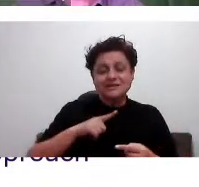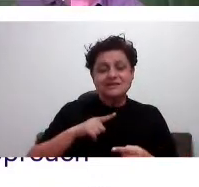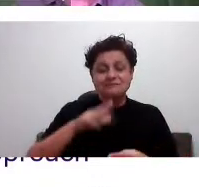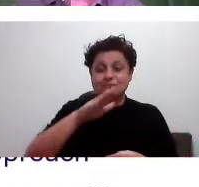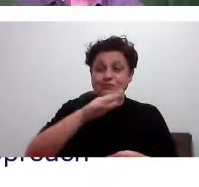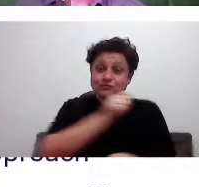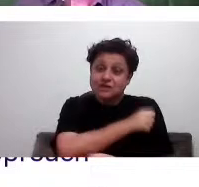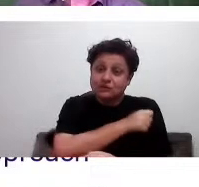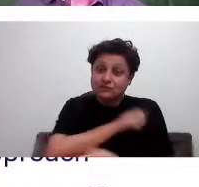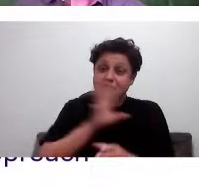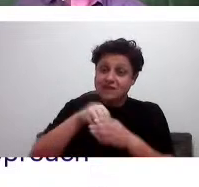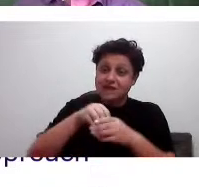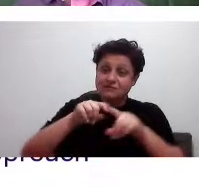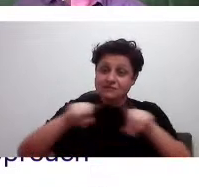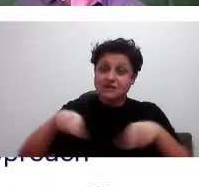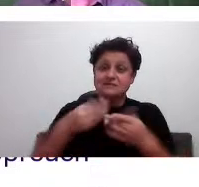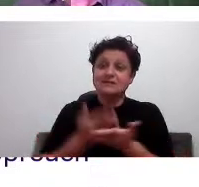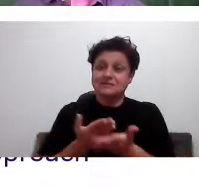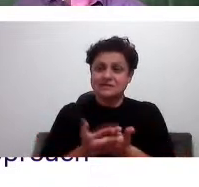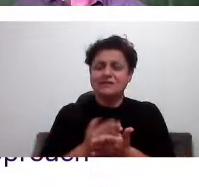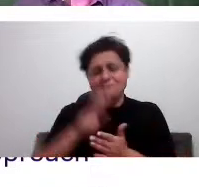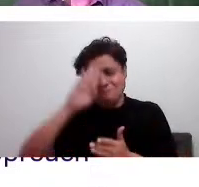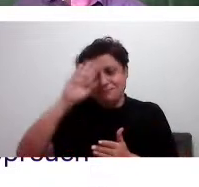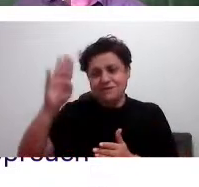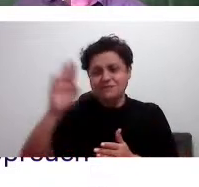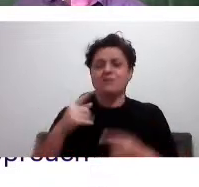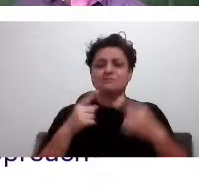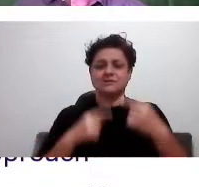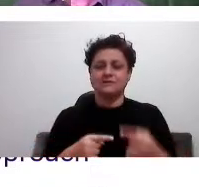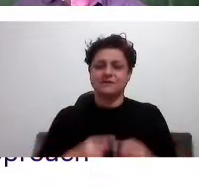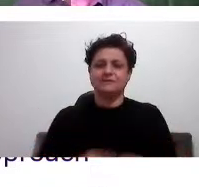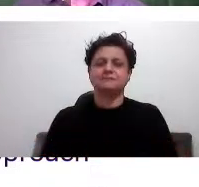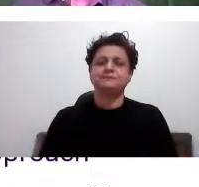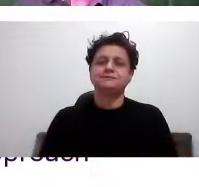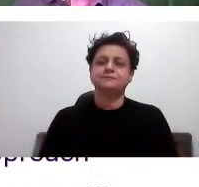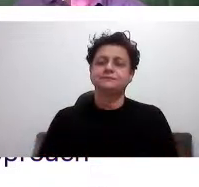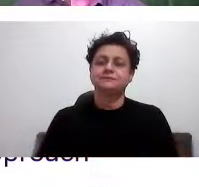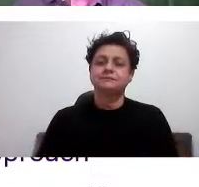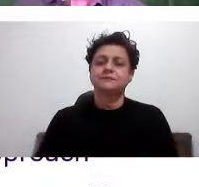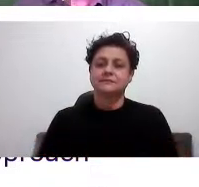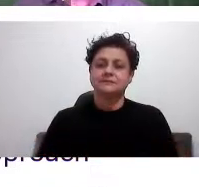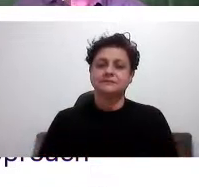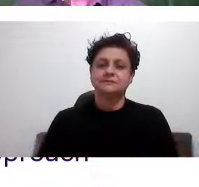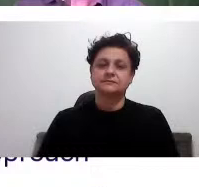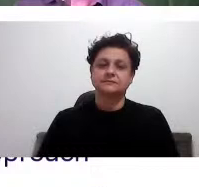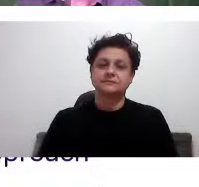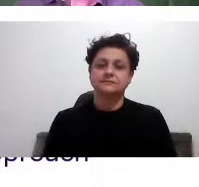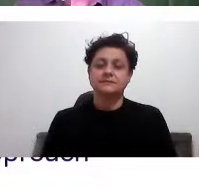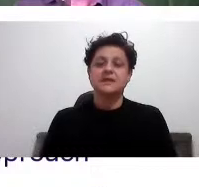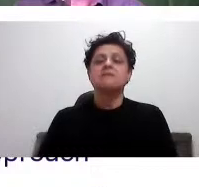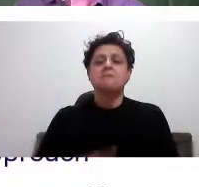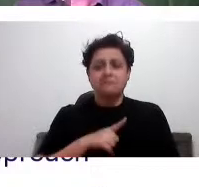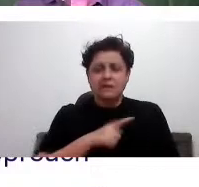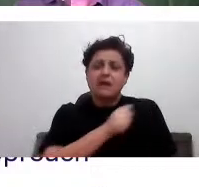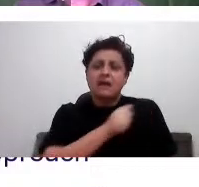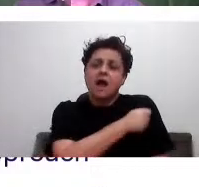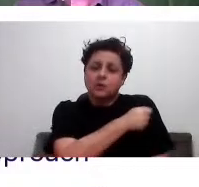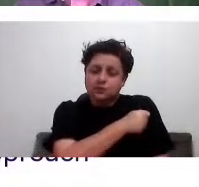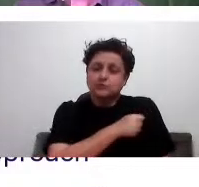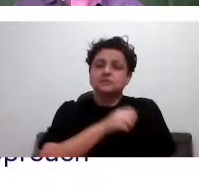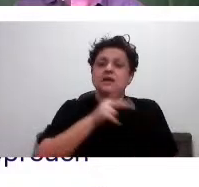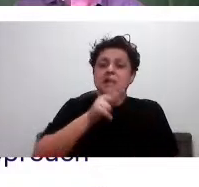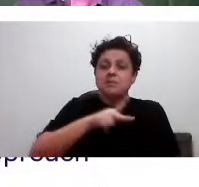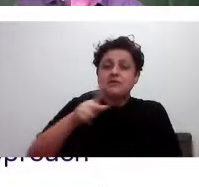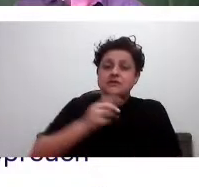teacher's classroom might have had. Learners and teachers at secondary level, it was believed that would